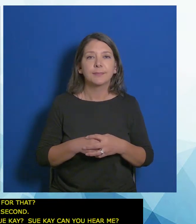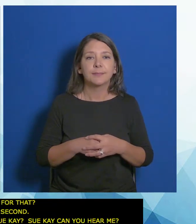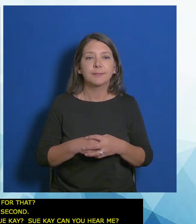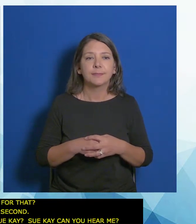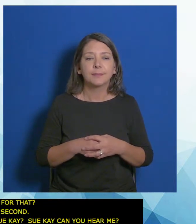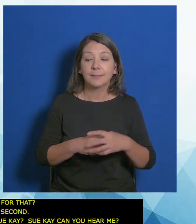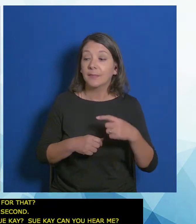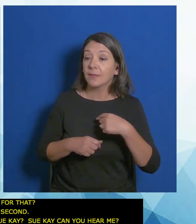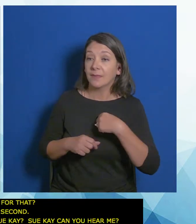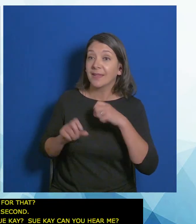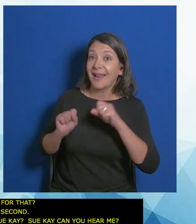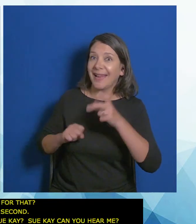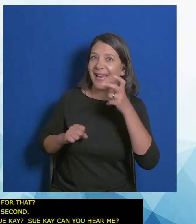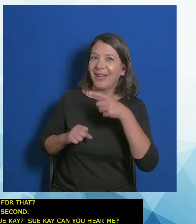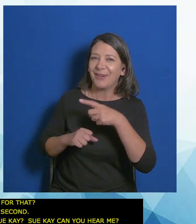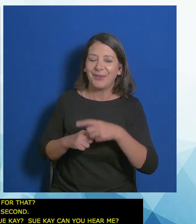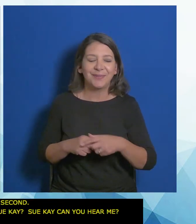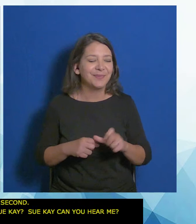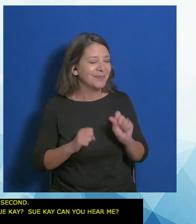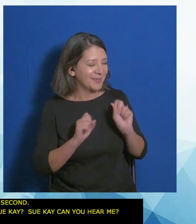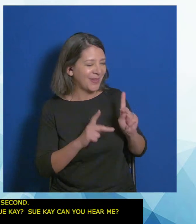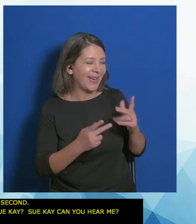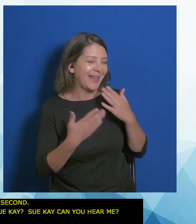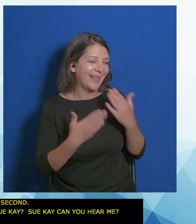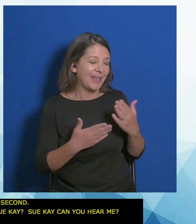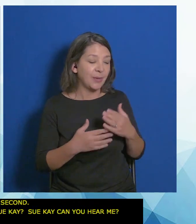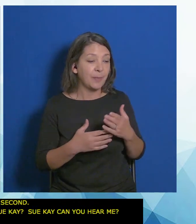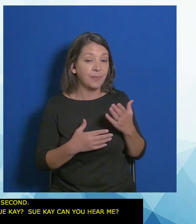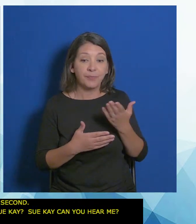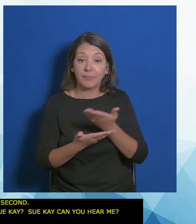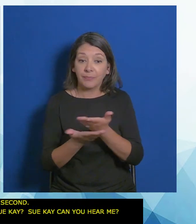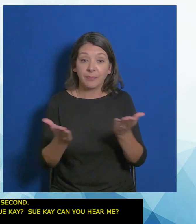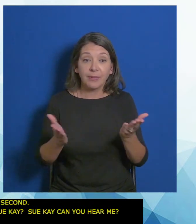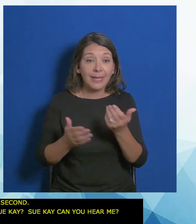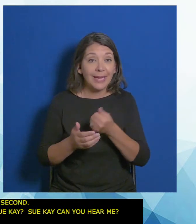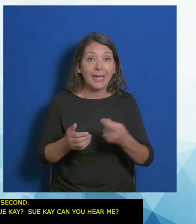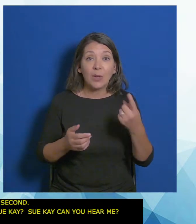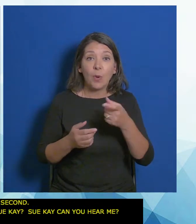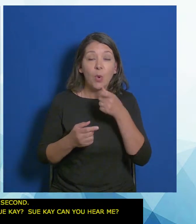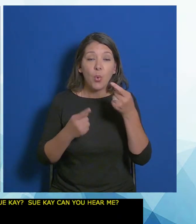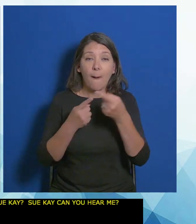I can. Okay, thank you. Any opposed?